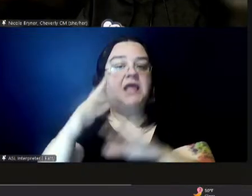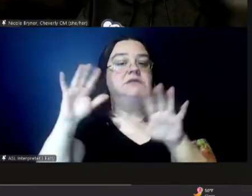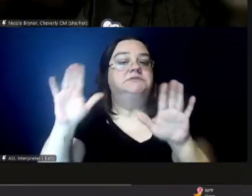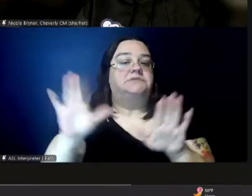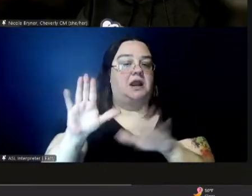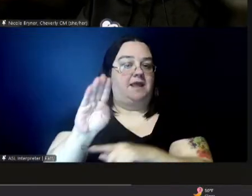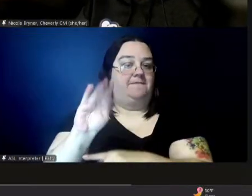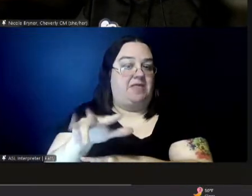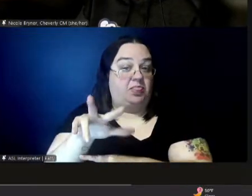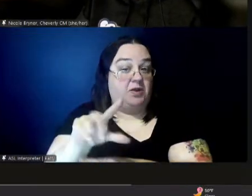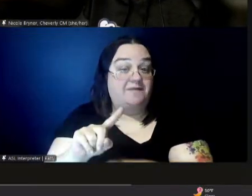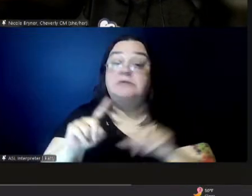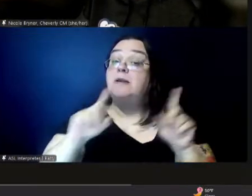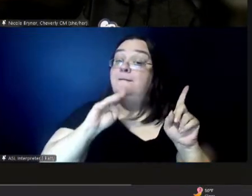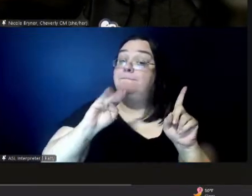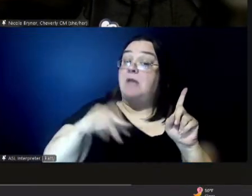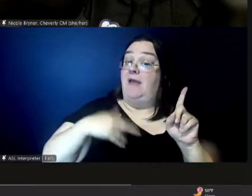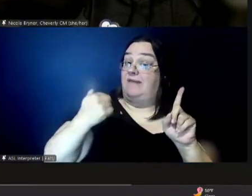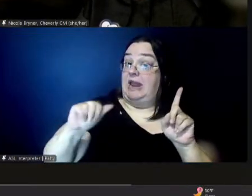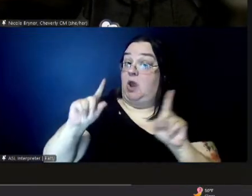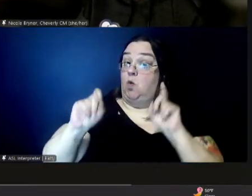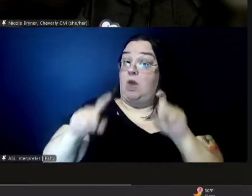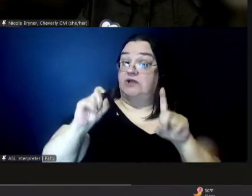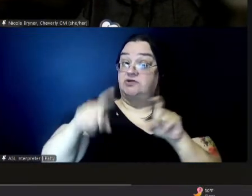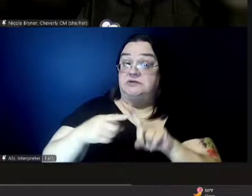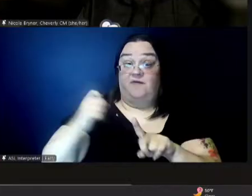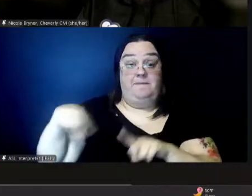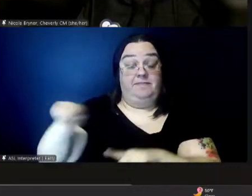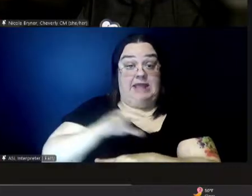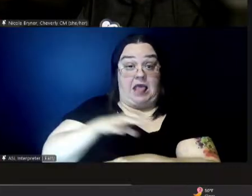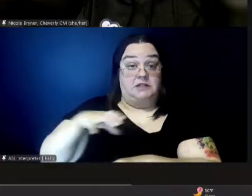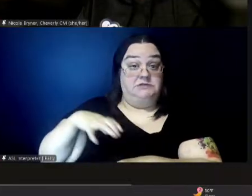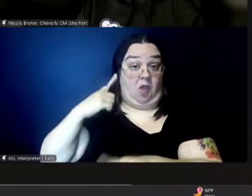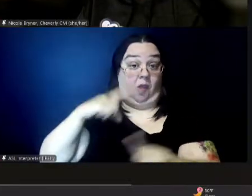Any questions, Council, for Councilmember Wade?